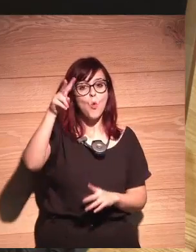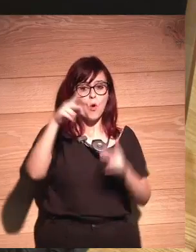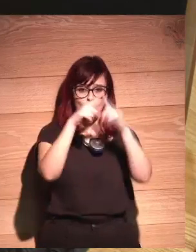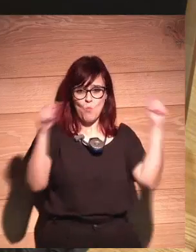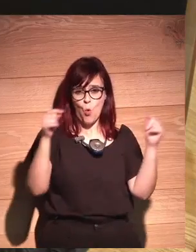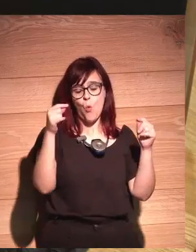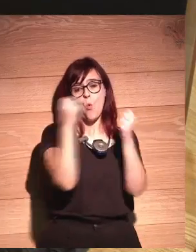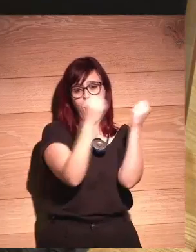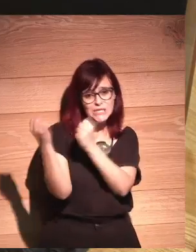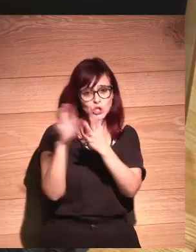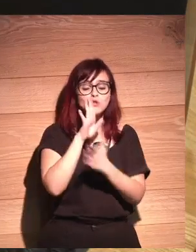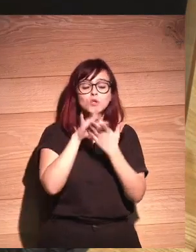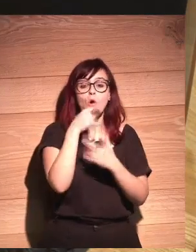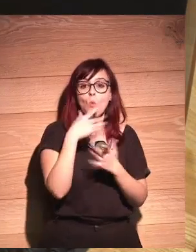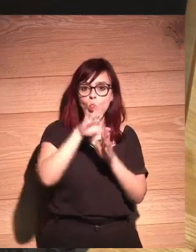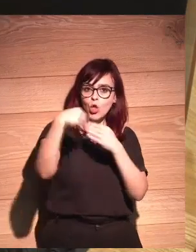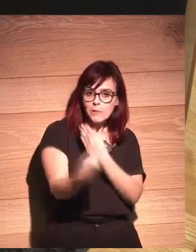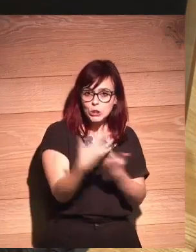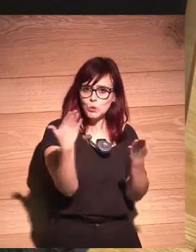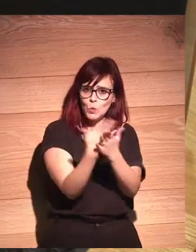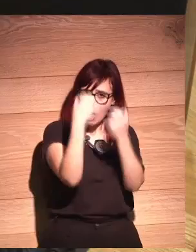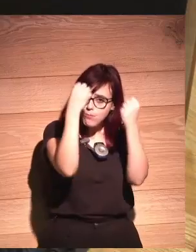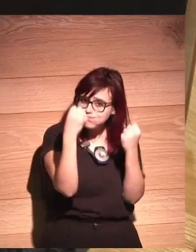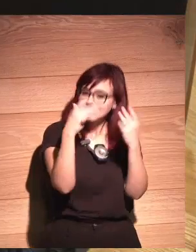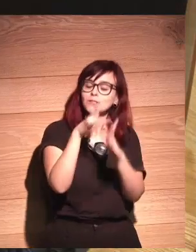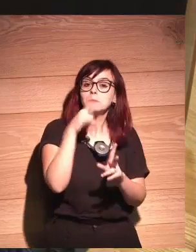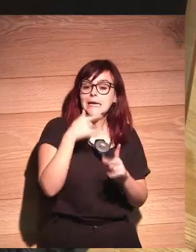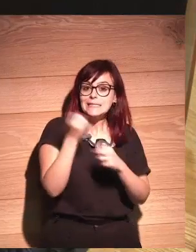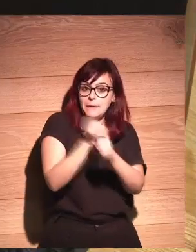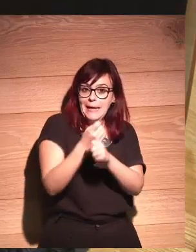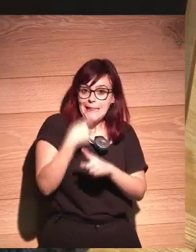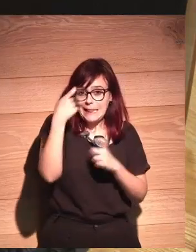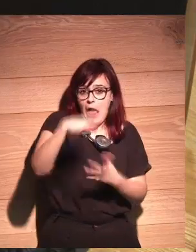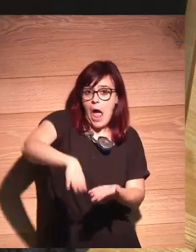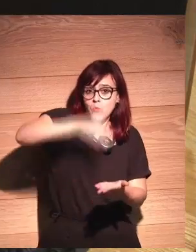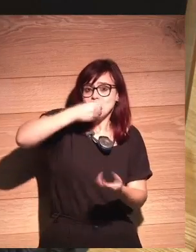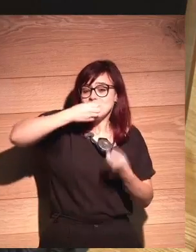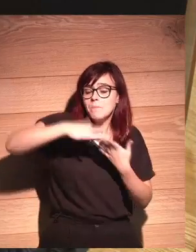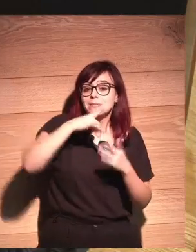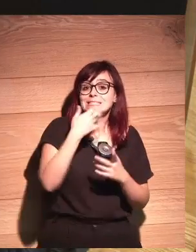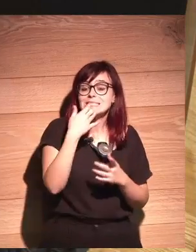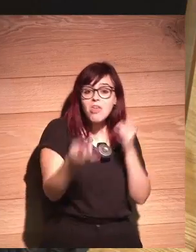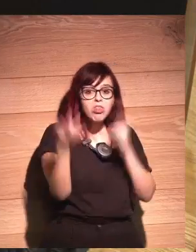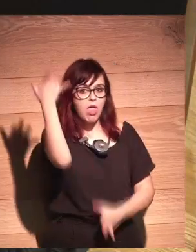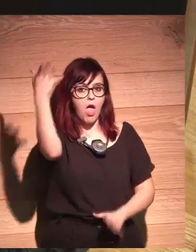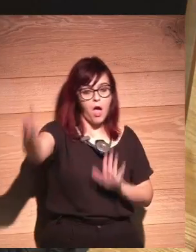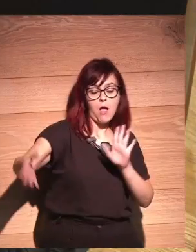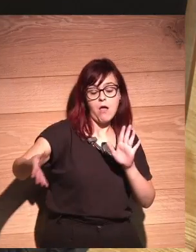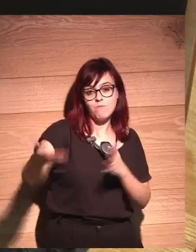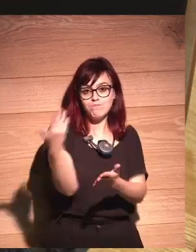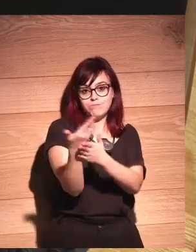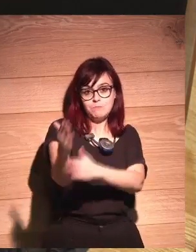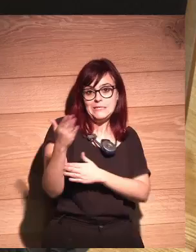the demand would be certain guidelines. I think UNESCO has been working on this, guidelines